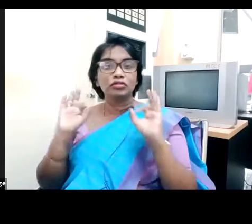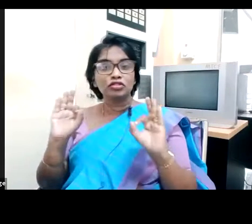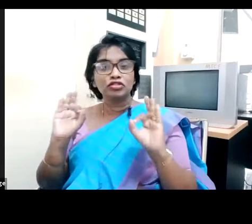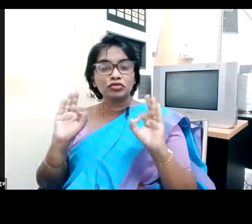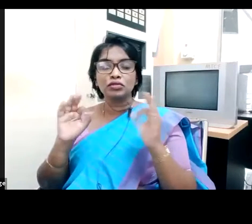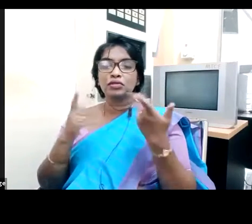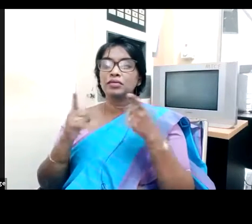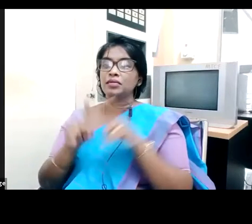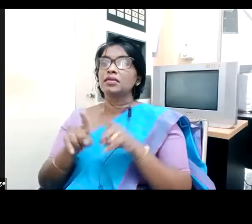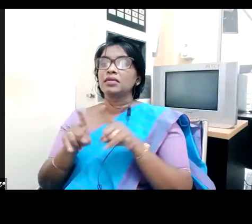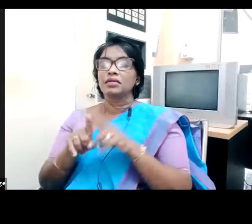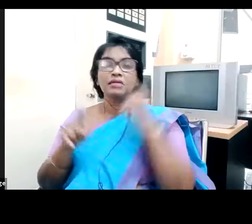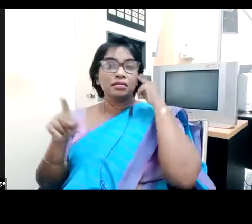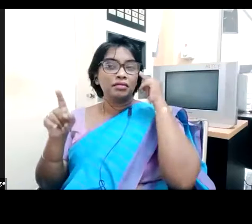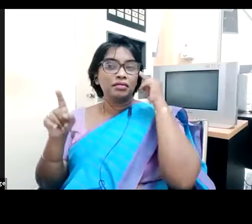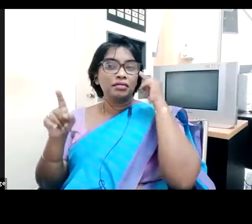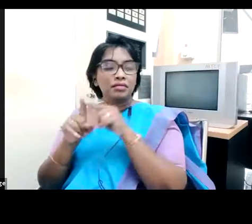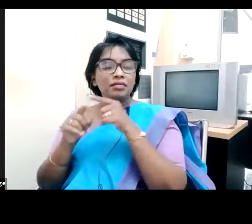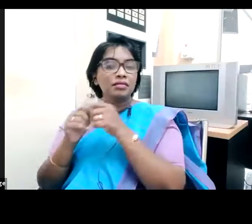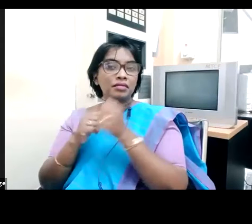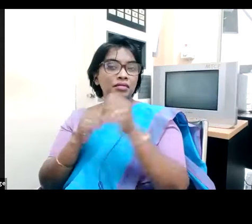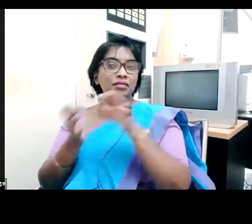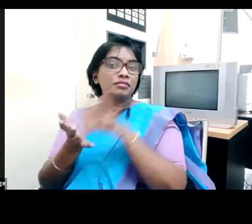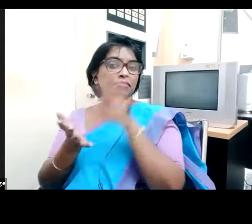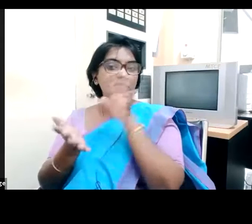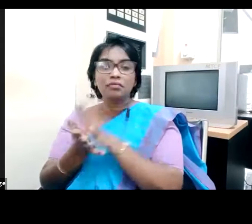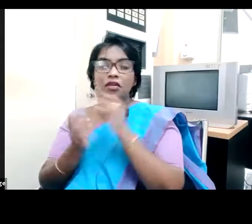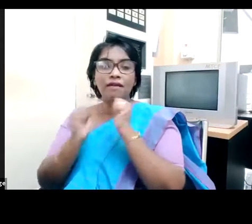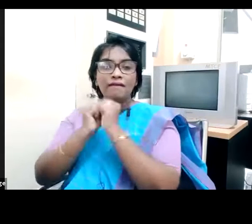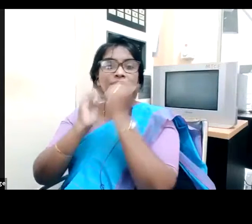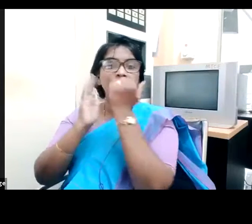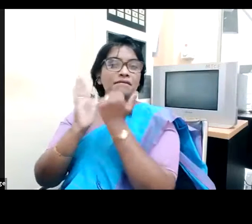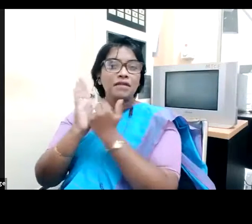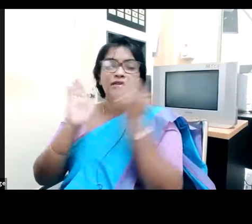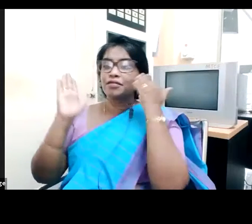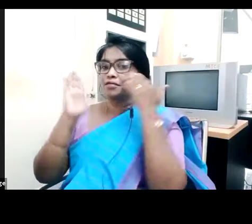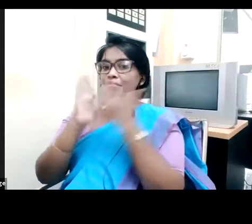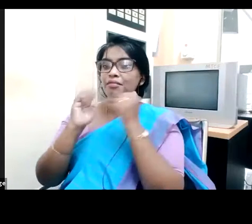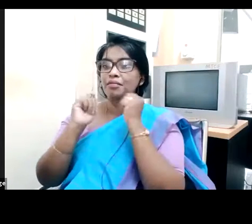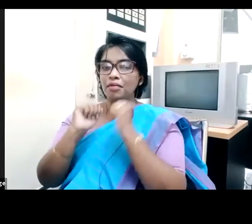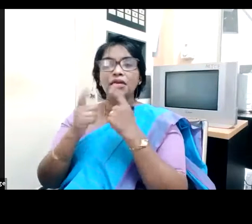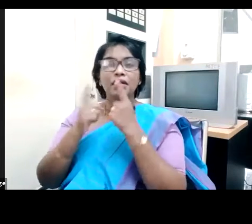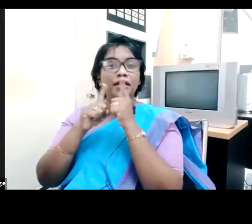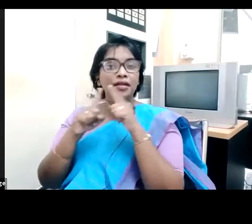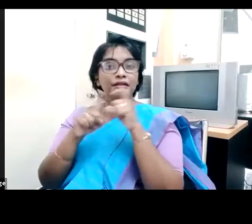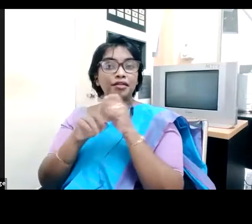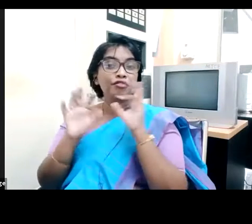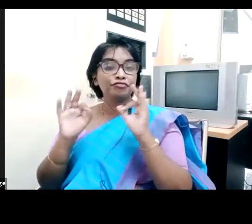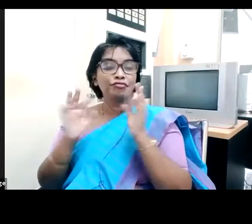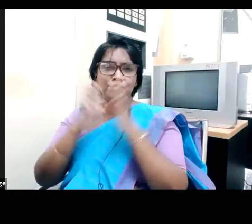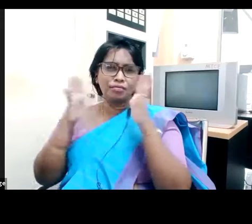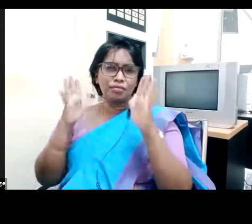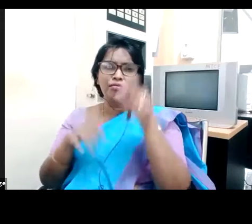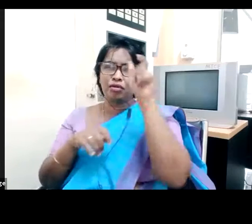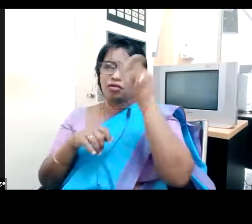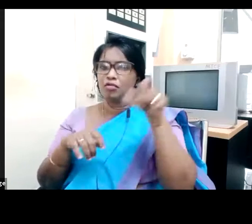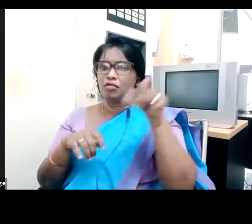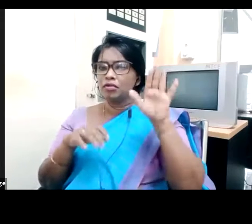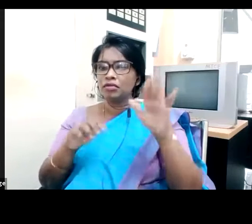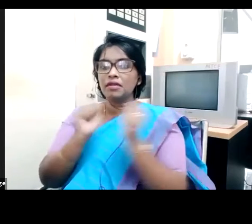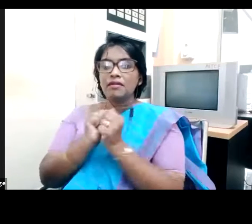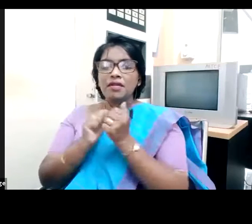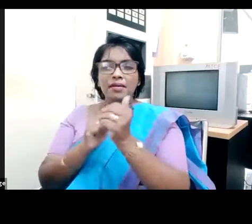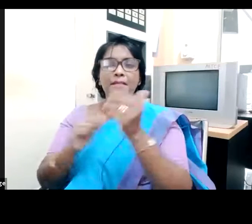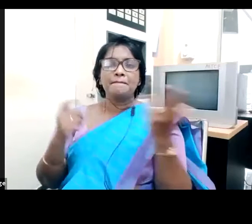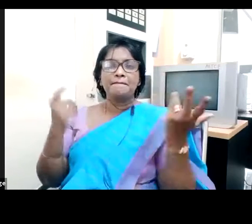Today, when we recruit people, we put certain educational qualifications. That is our base. But going forward, it